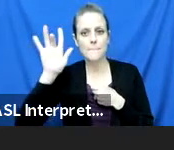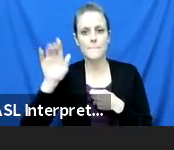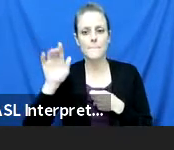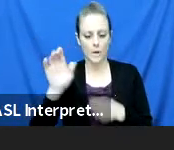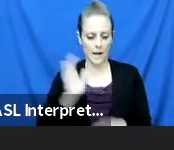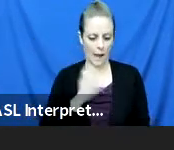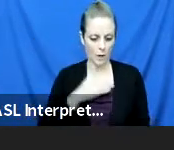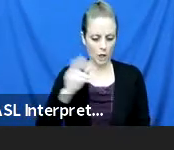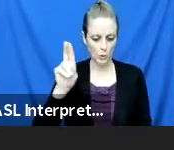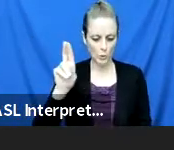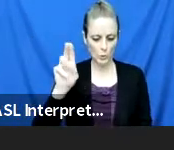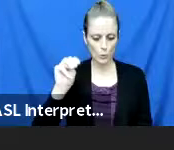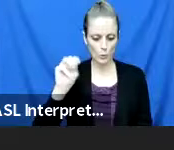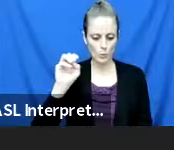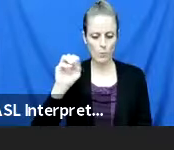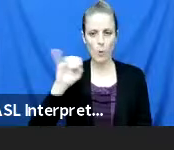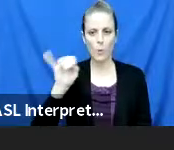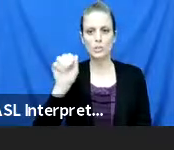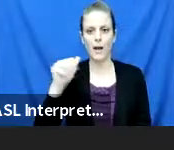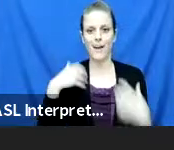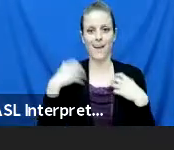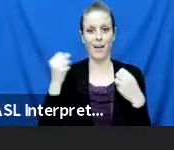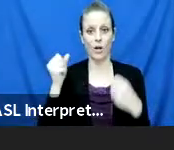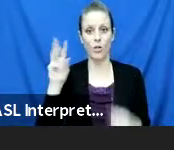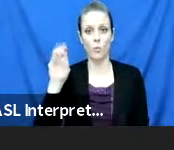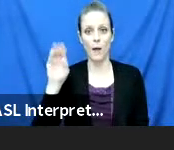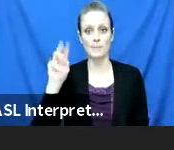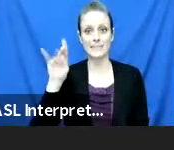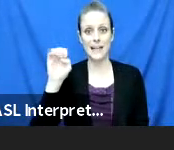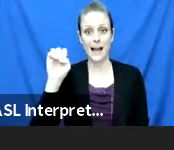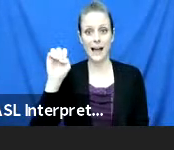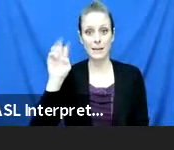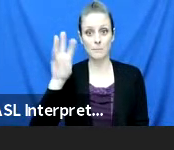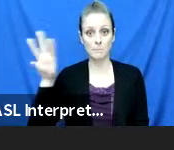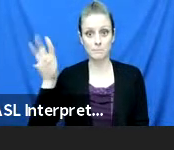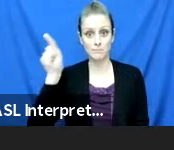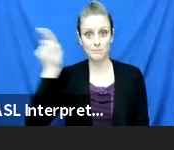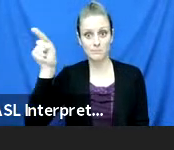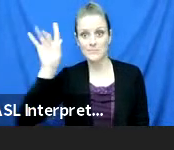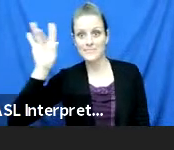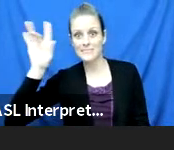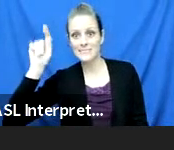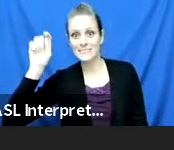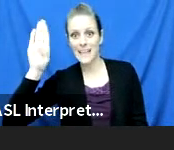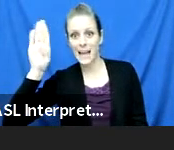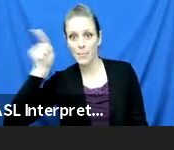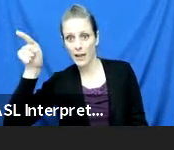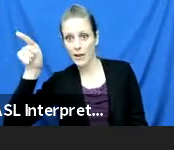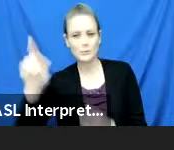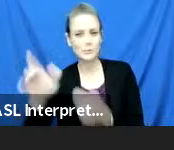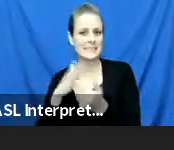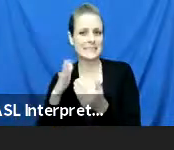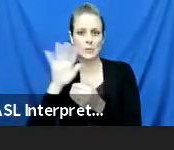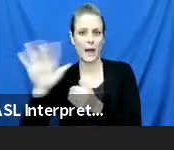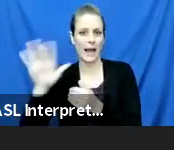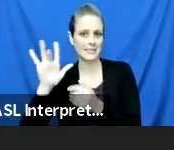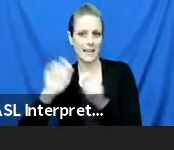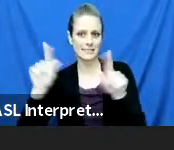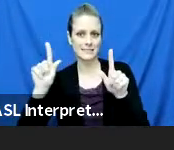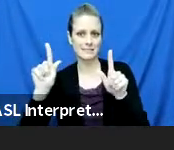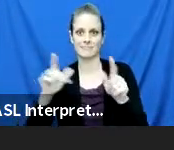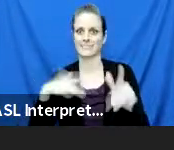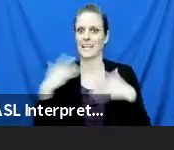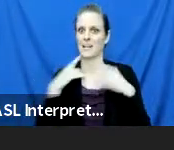website. So it will be easily accessible, and we are excited to get that out. The